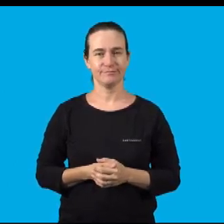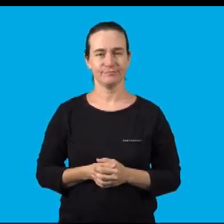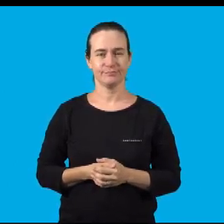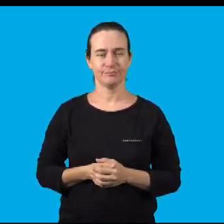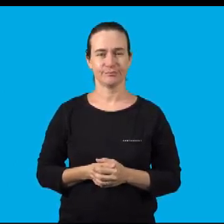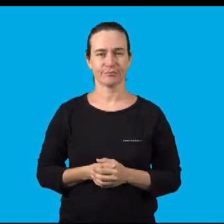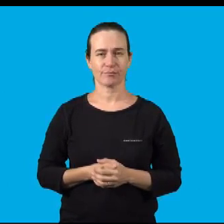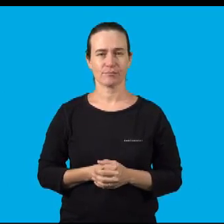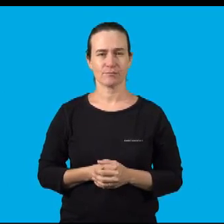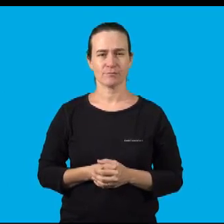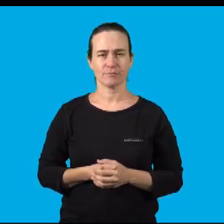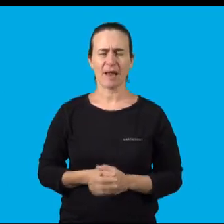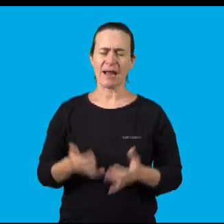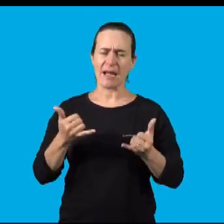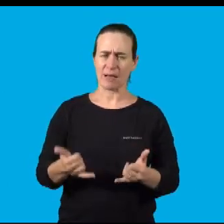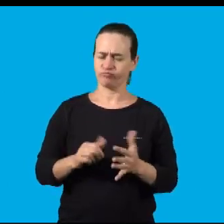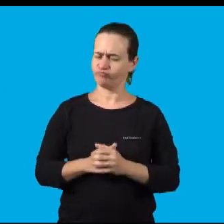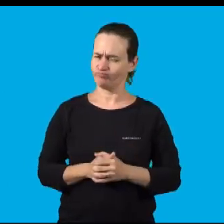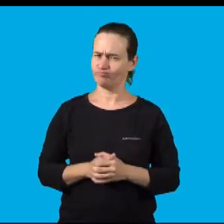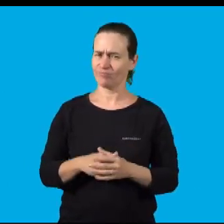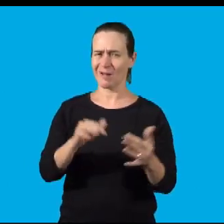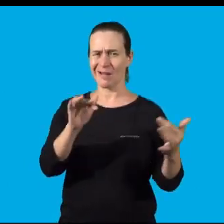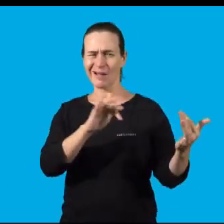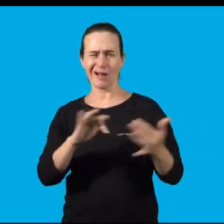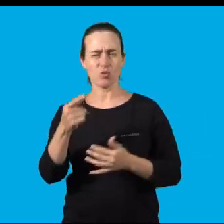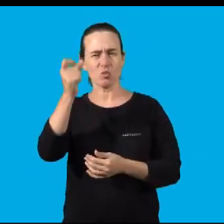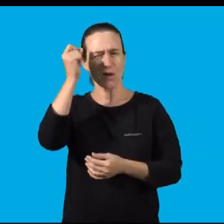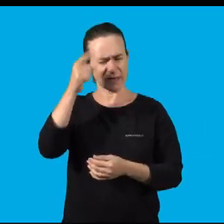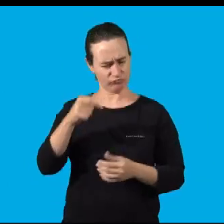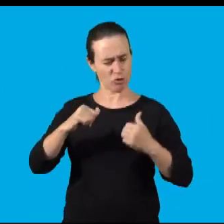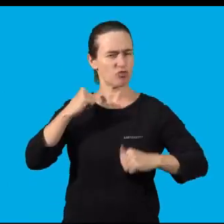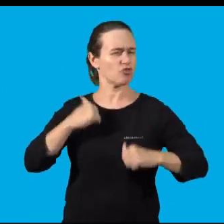Now, let's look at how to interpret and understand a